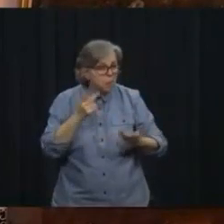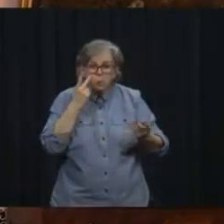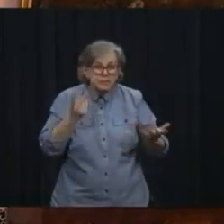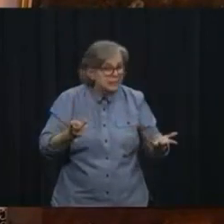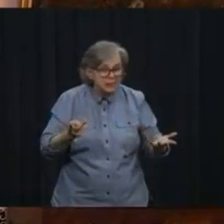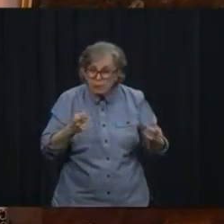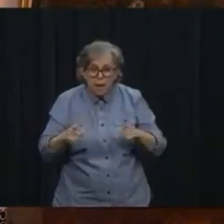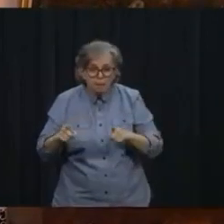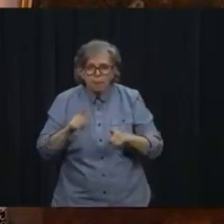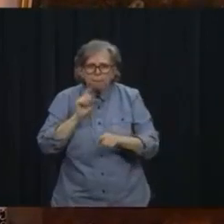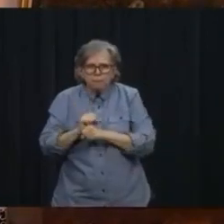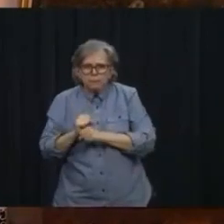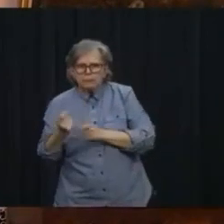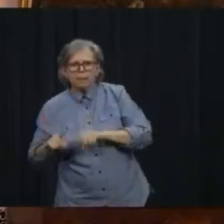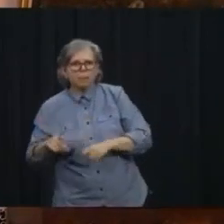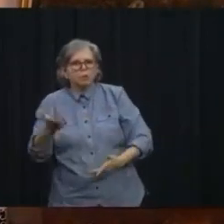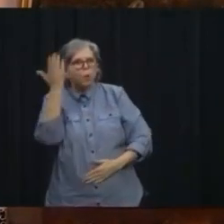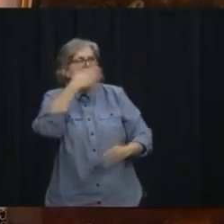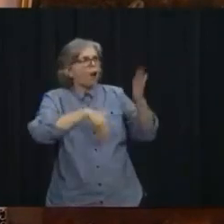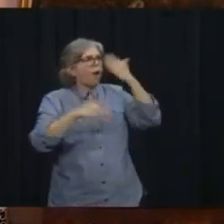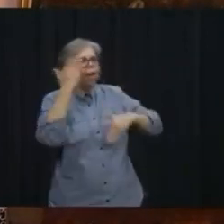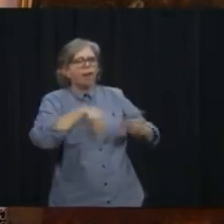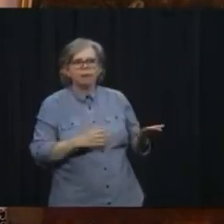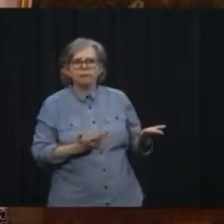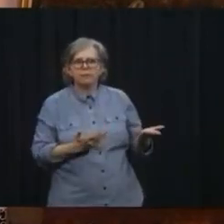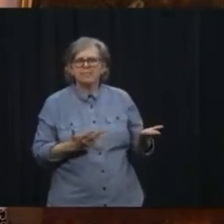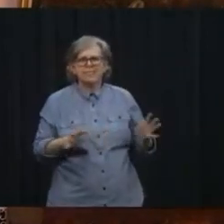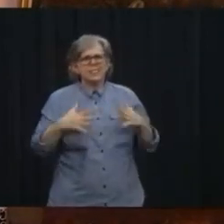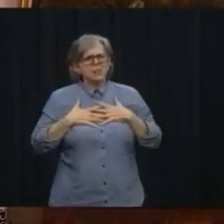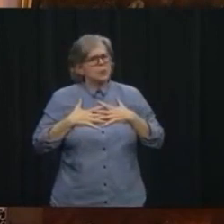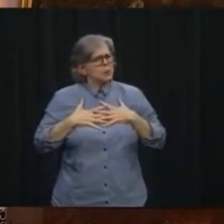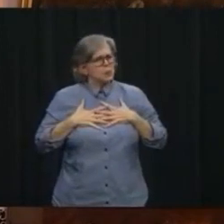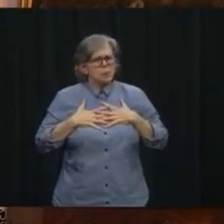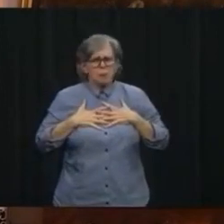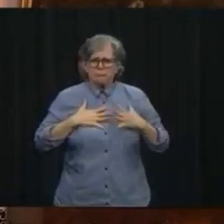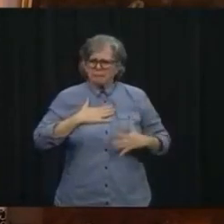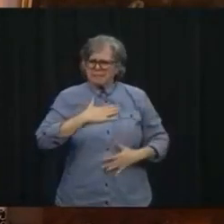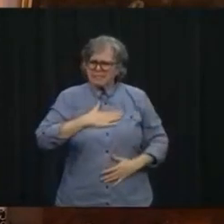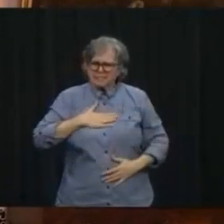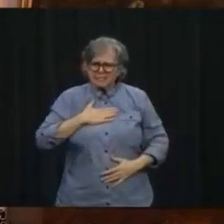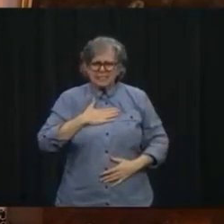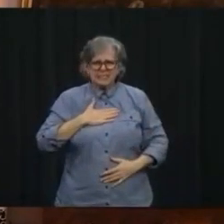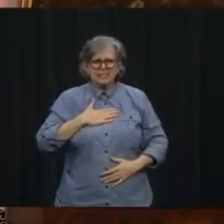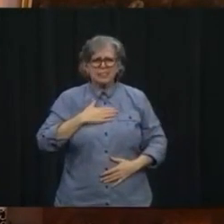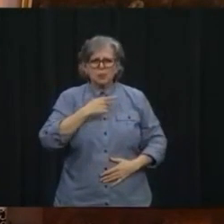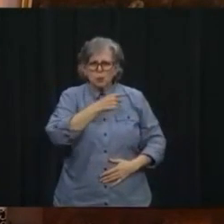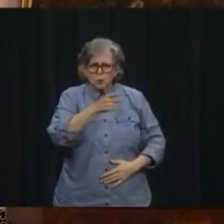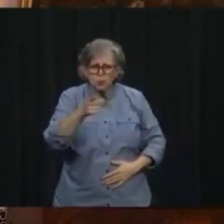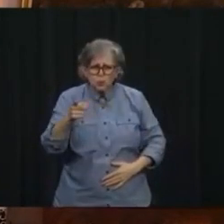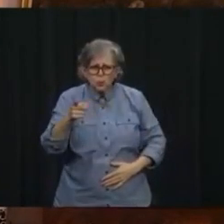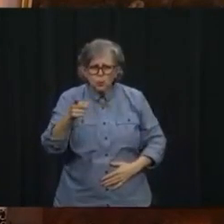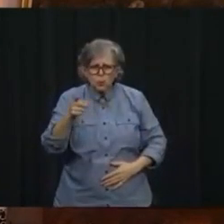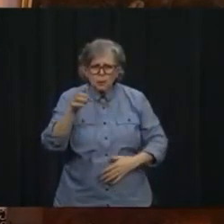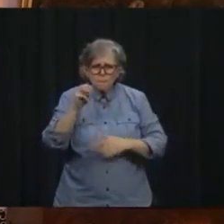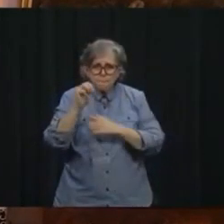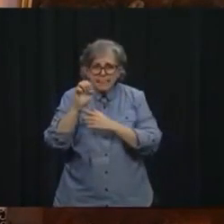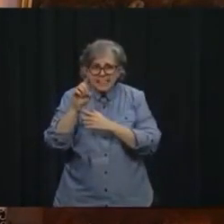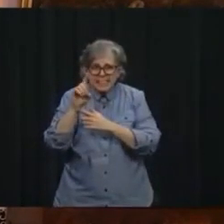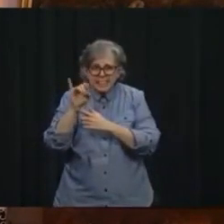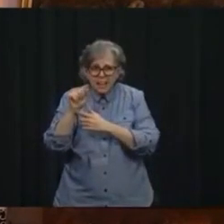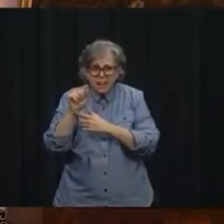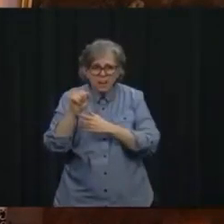that people are coming from other counties and being recorded in larger medical centers. We have hot spots in nursing